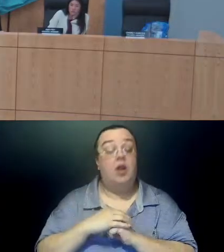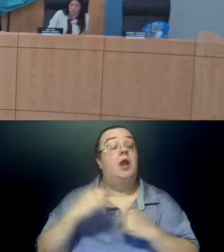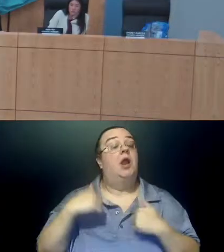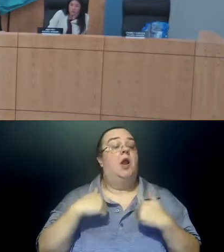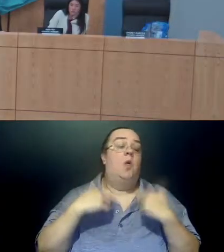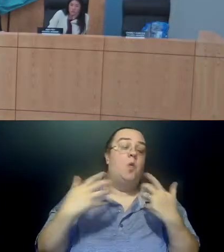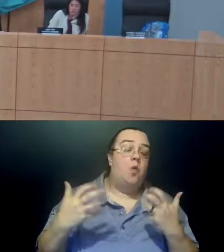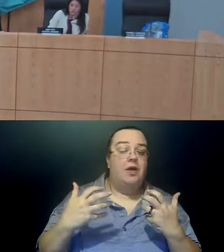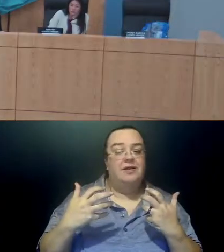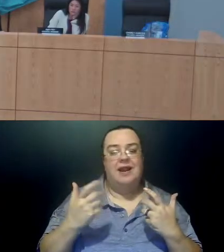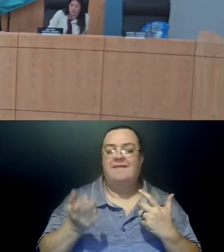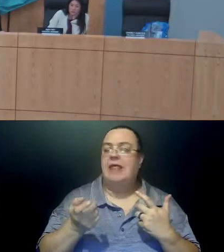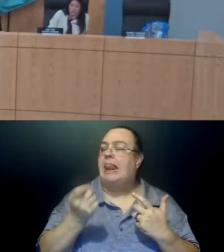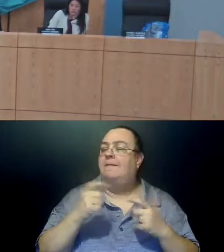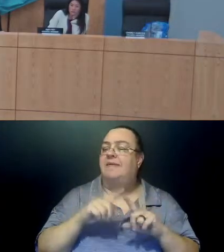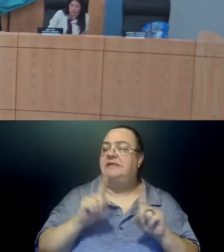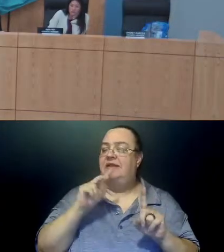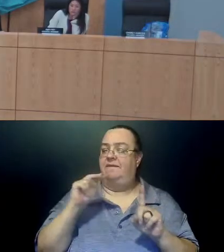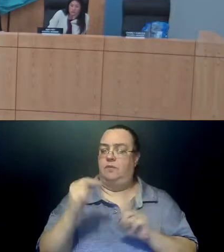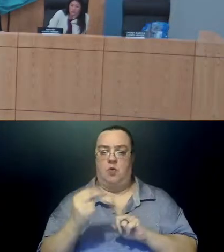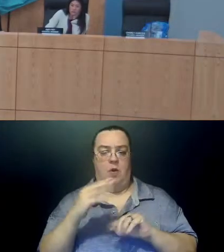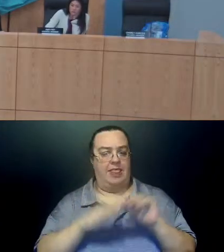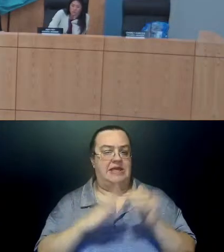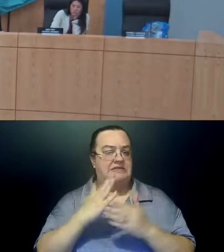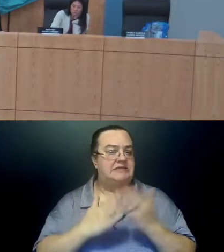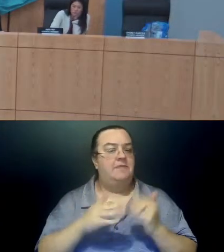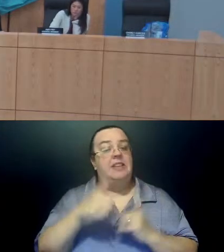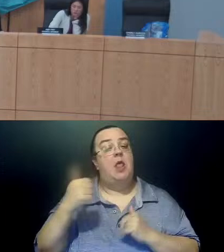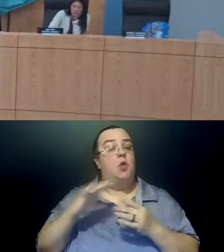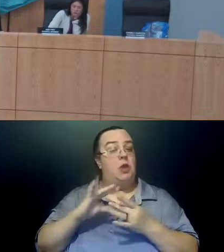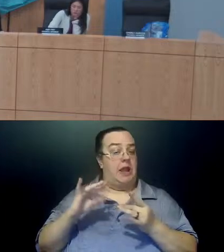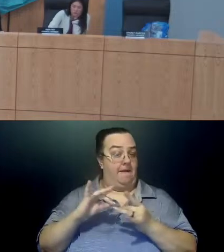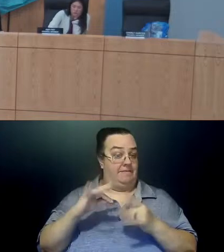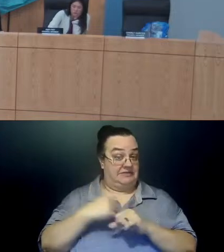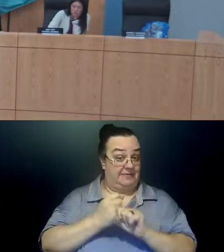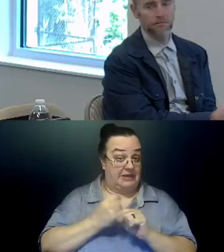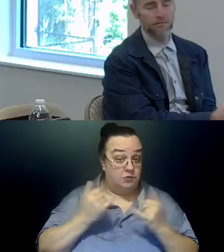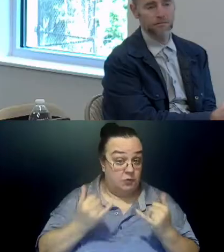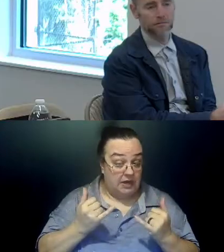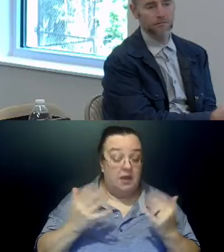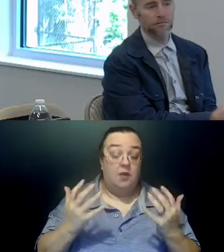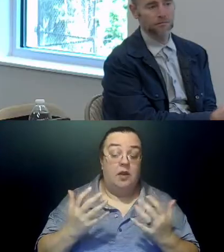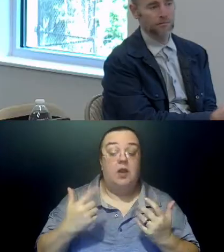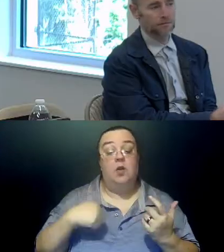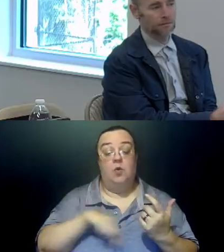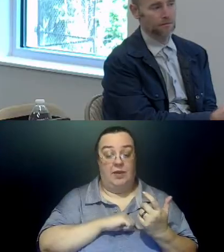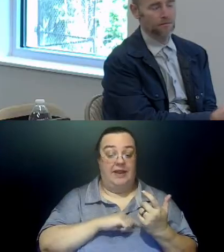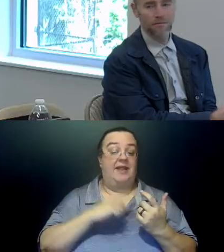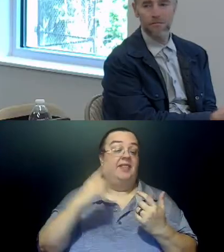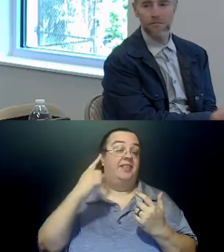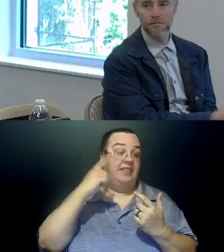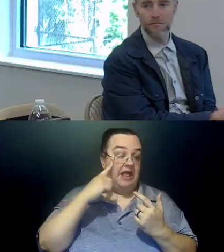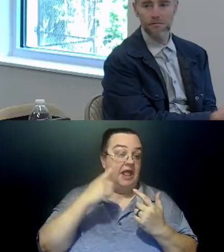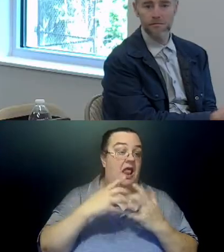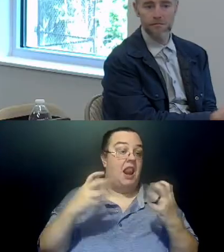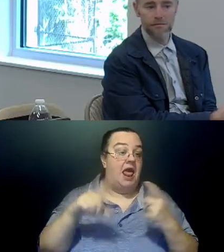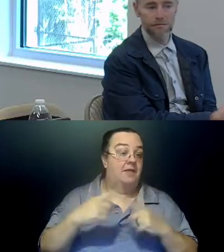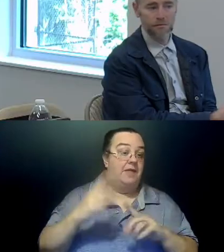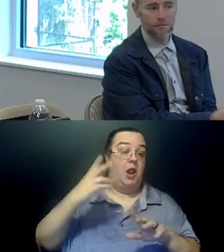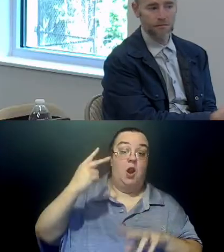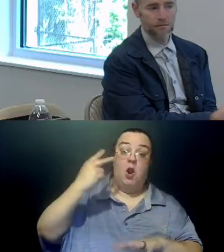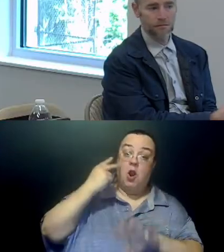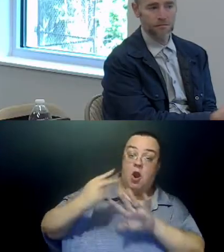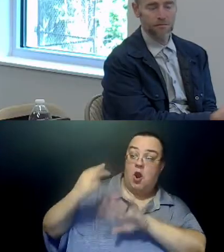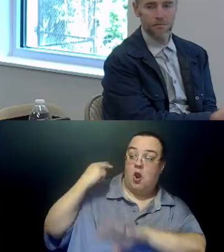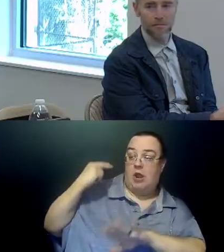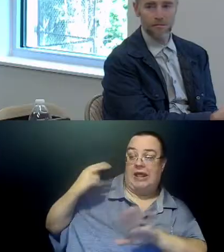take a slightly different perspective than some of the other comments that have been made today. We think a lot about looking back in history at kind of what the history